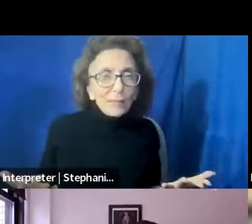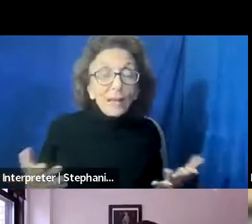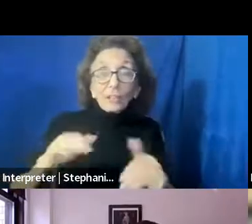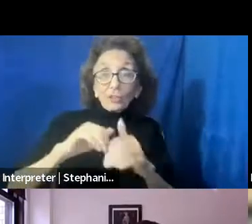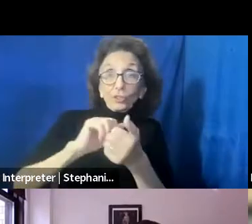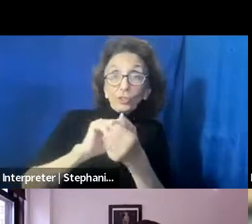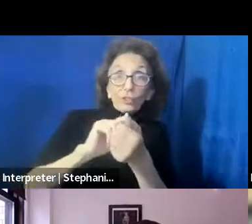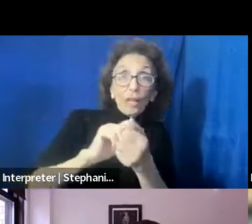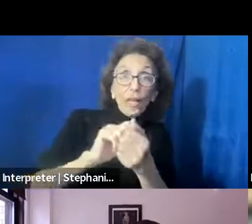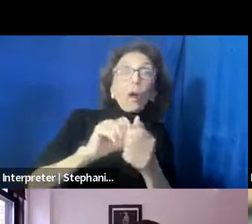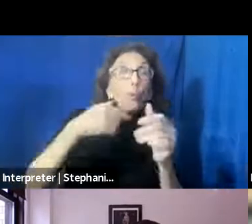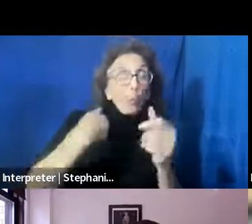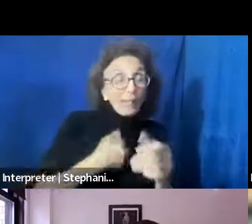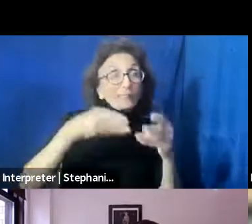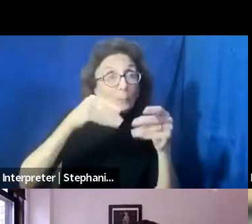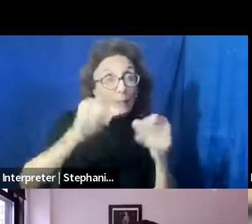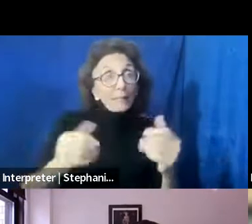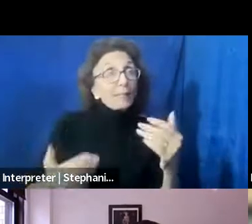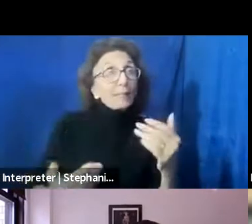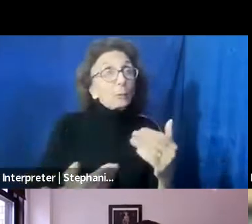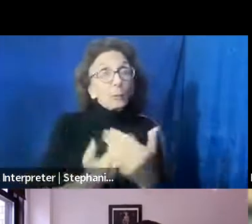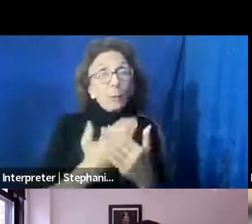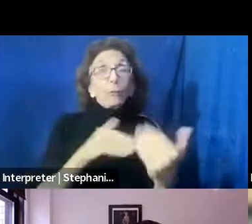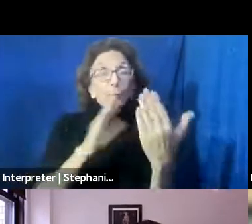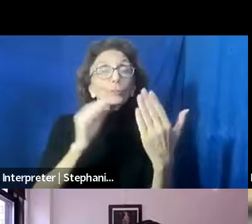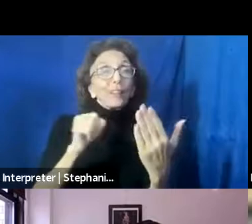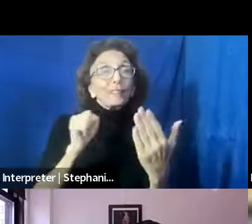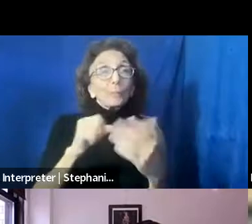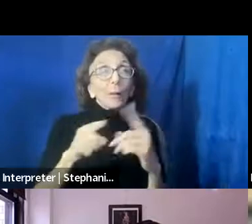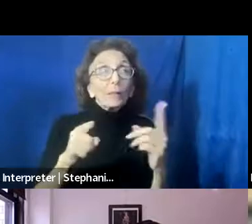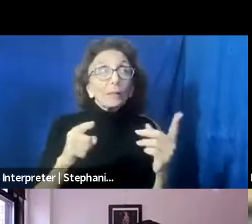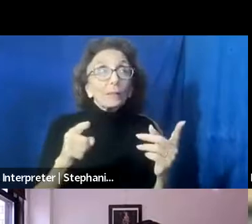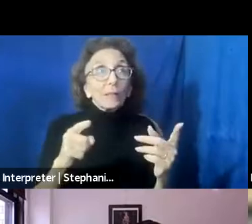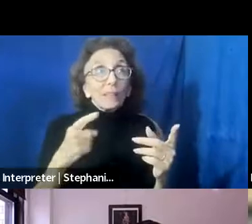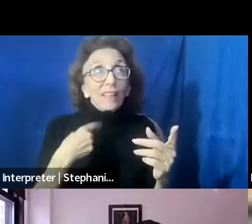it's like, well, assuming there will be no more,